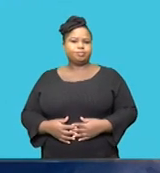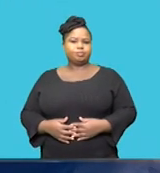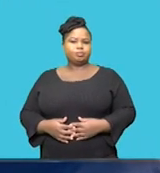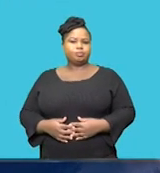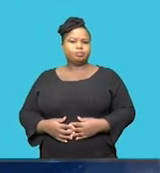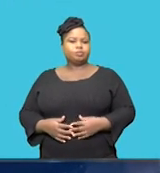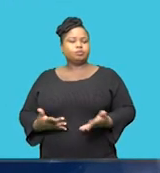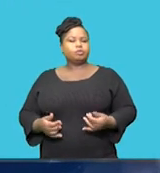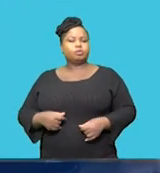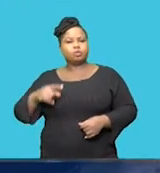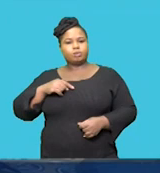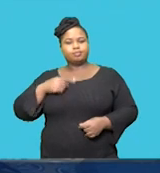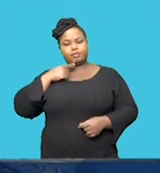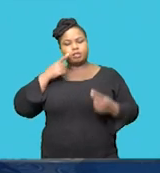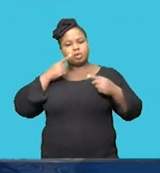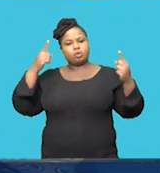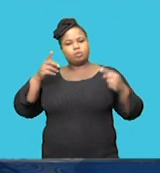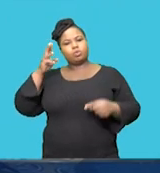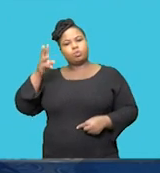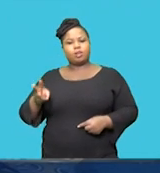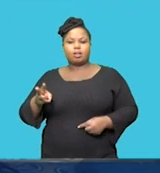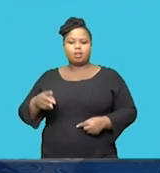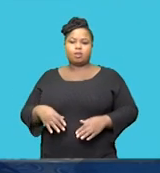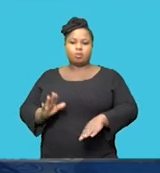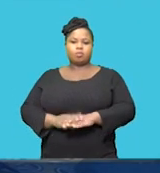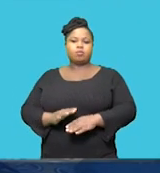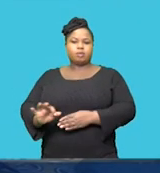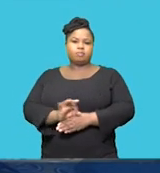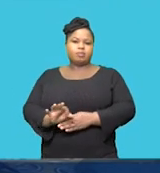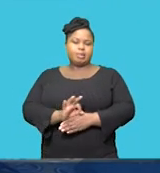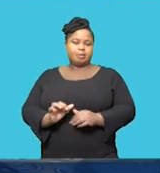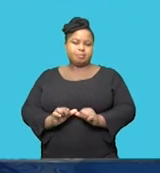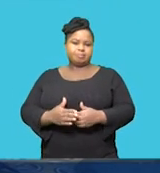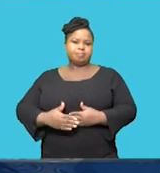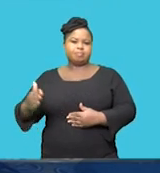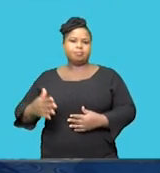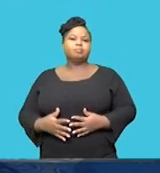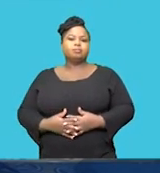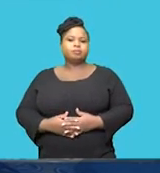liza kubhengeza ezinye iintlelo zalo namanyathelo ngokuya kuhamba ixesha.